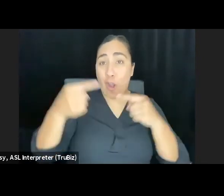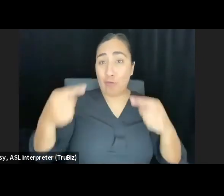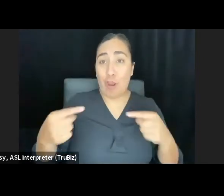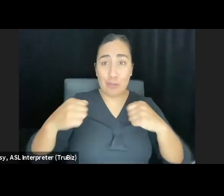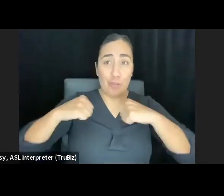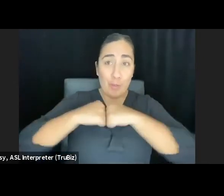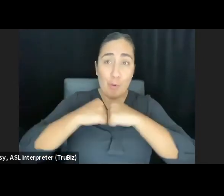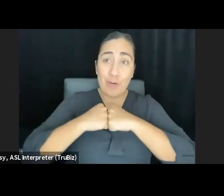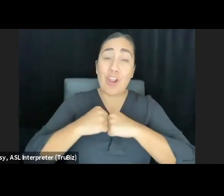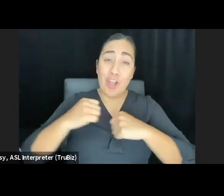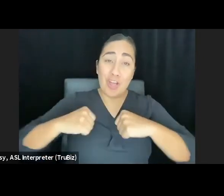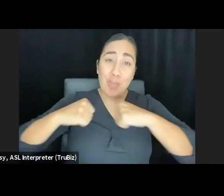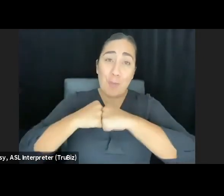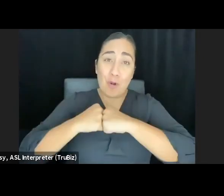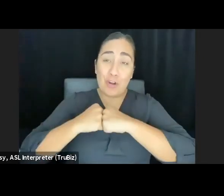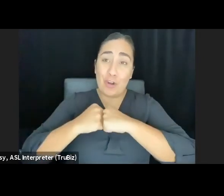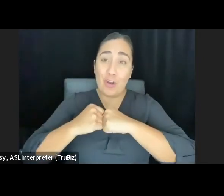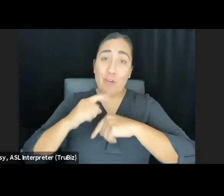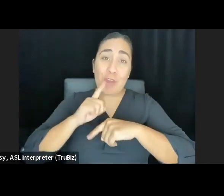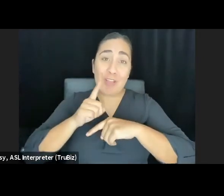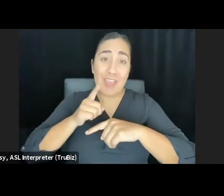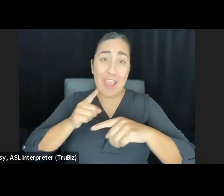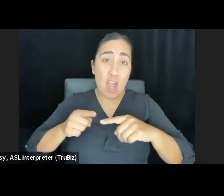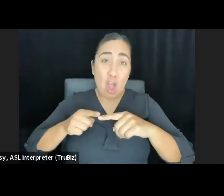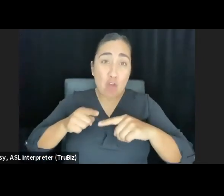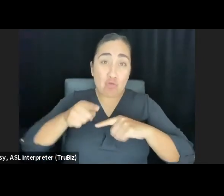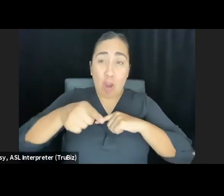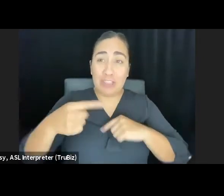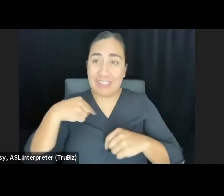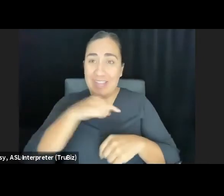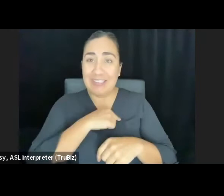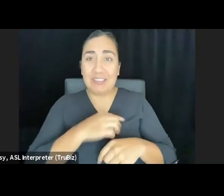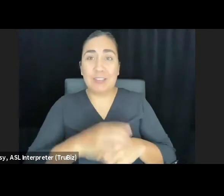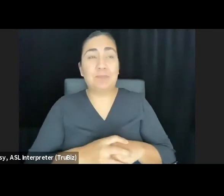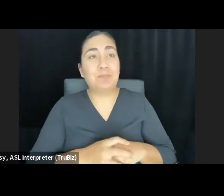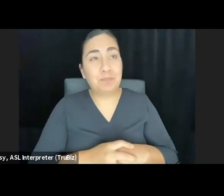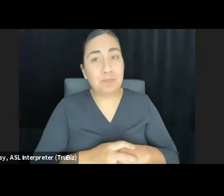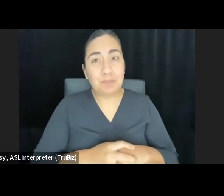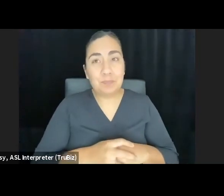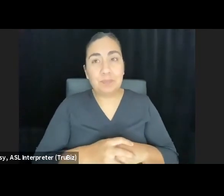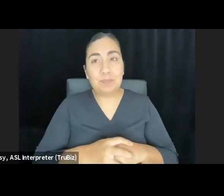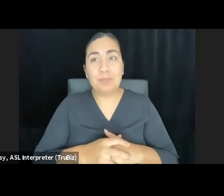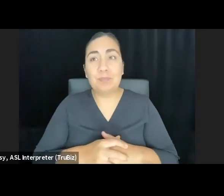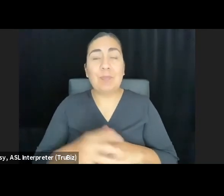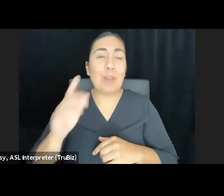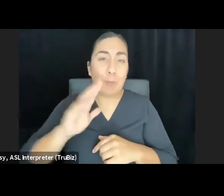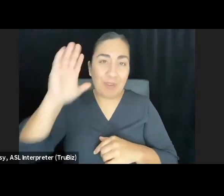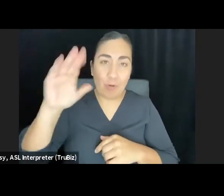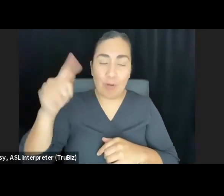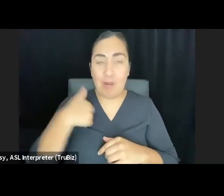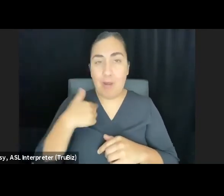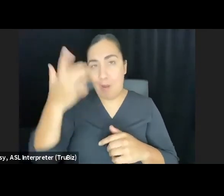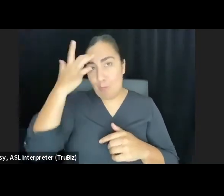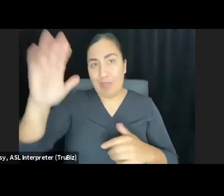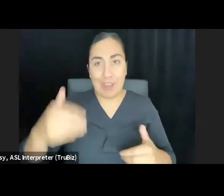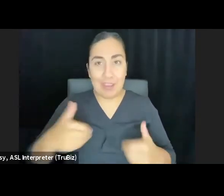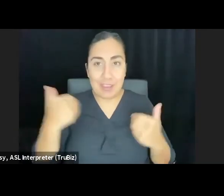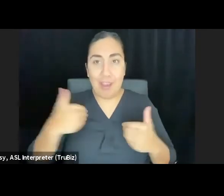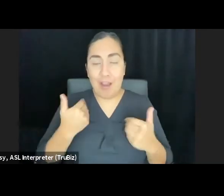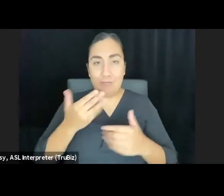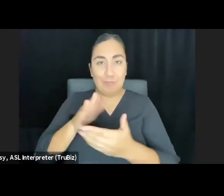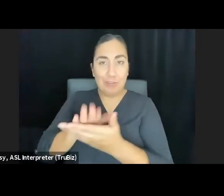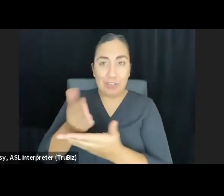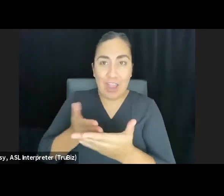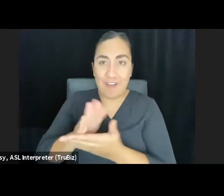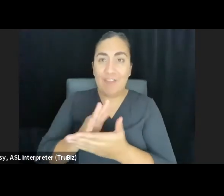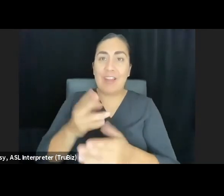was paired up with a brilliant young Hopi chef named Derek Melvin, and he made beautiful